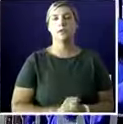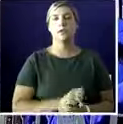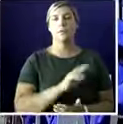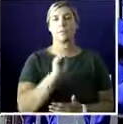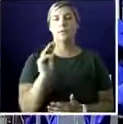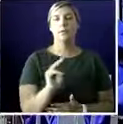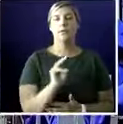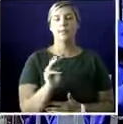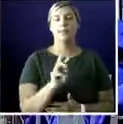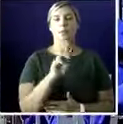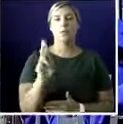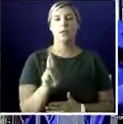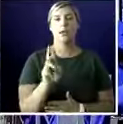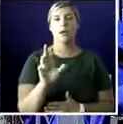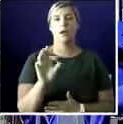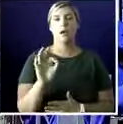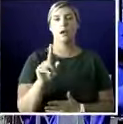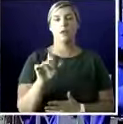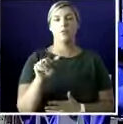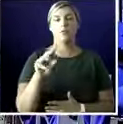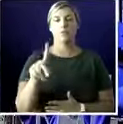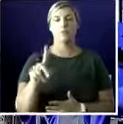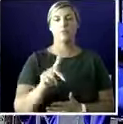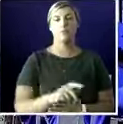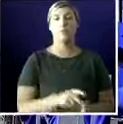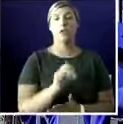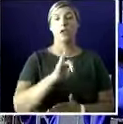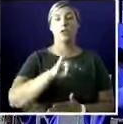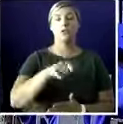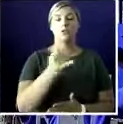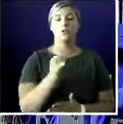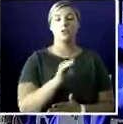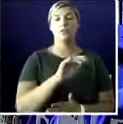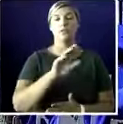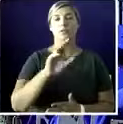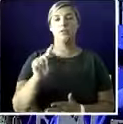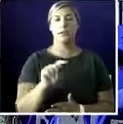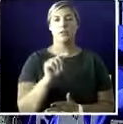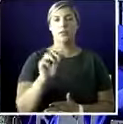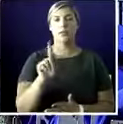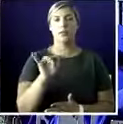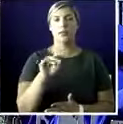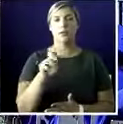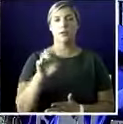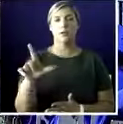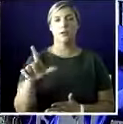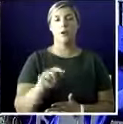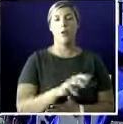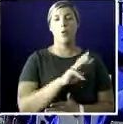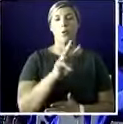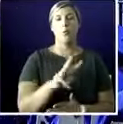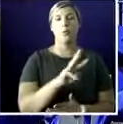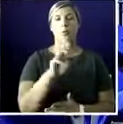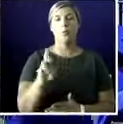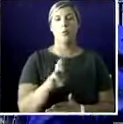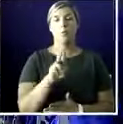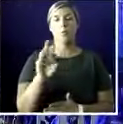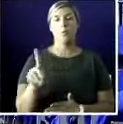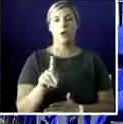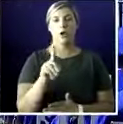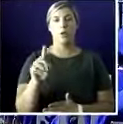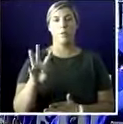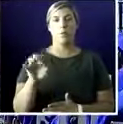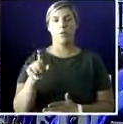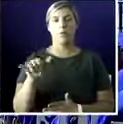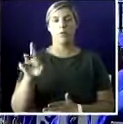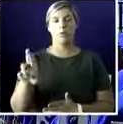Mackenzie Renee Alford. Joseph Tyler Linville. William Robert Donald